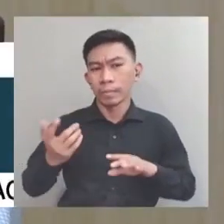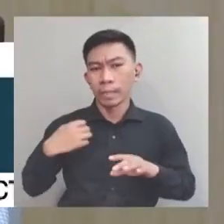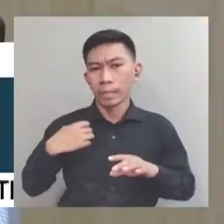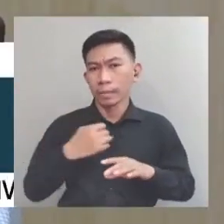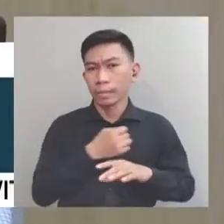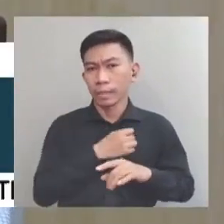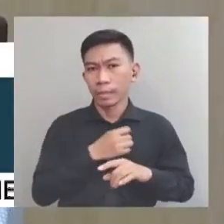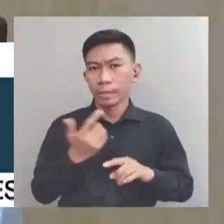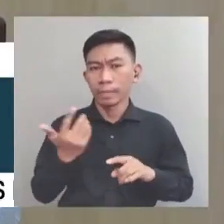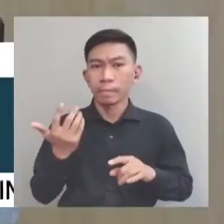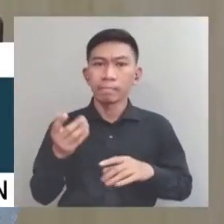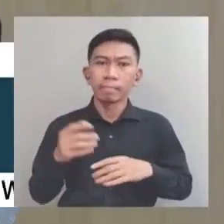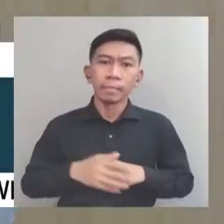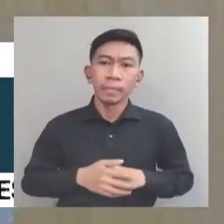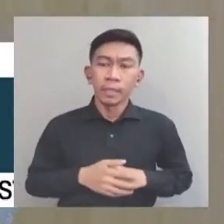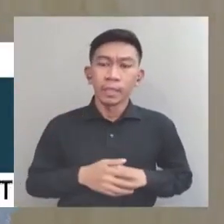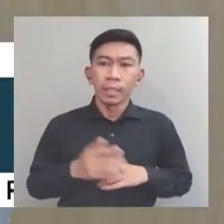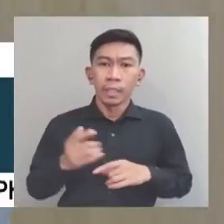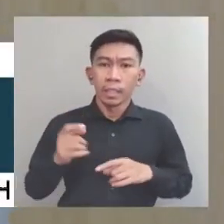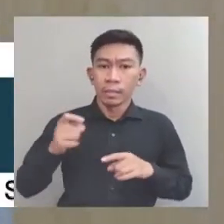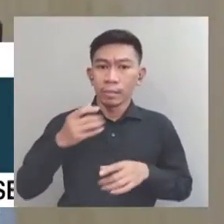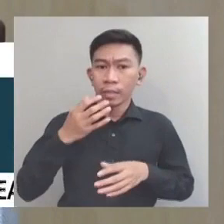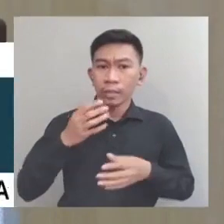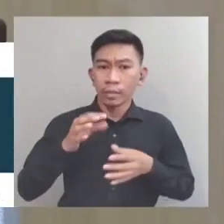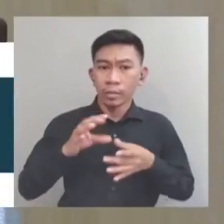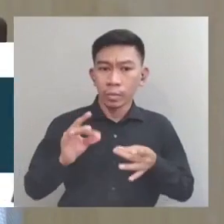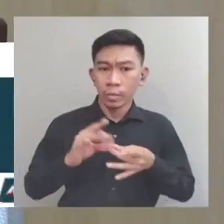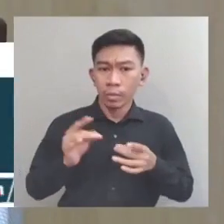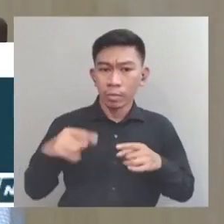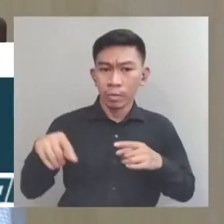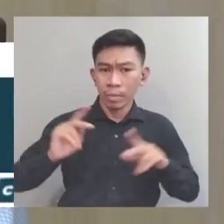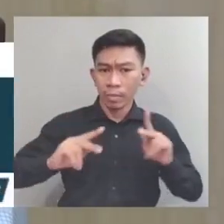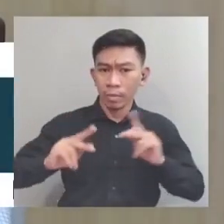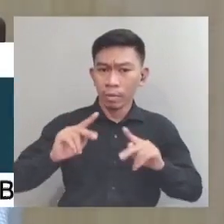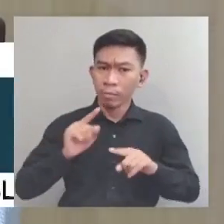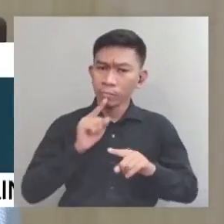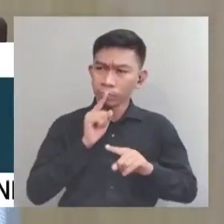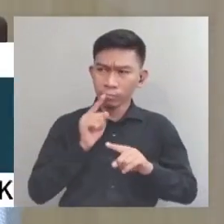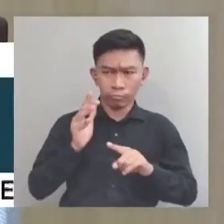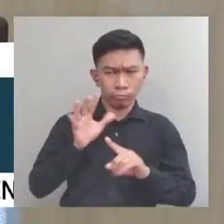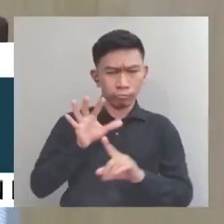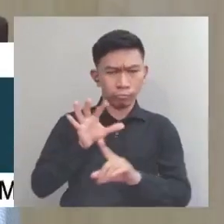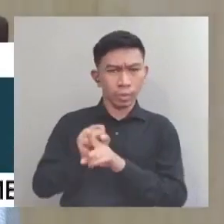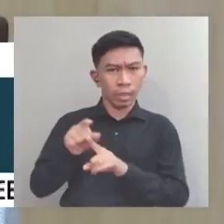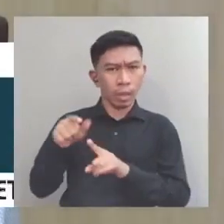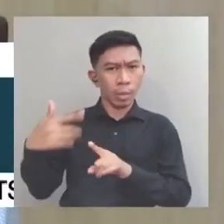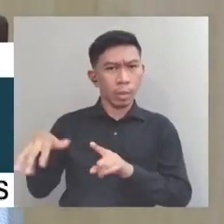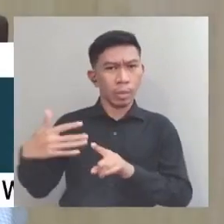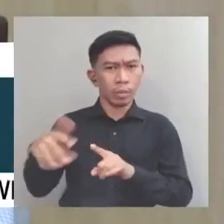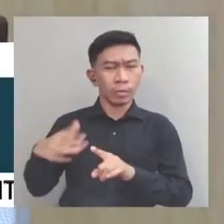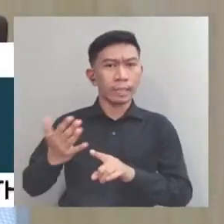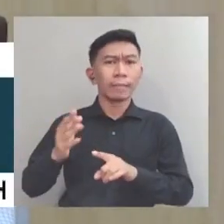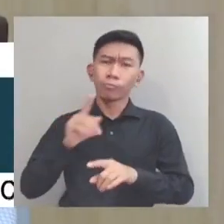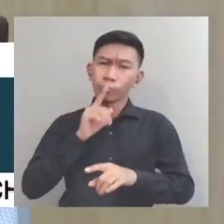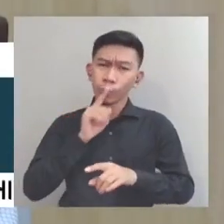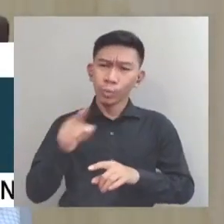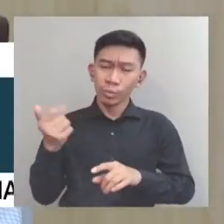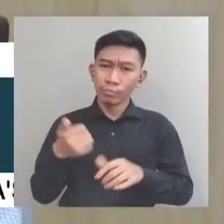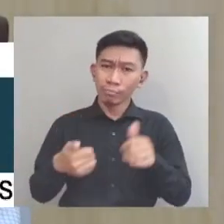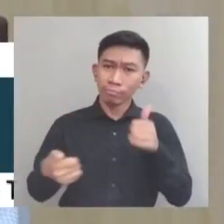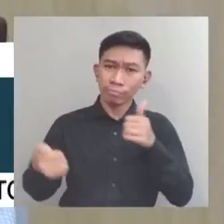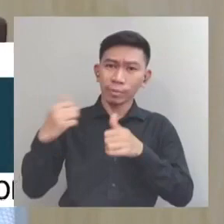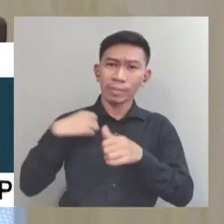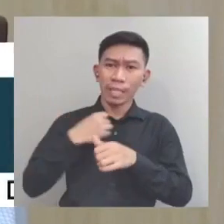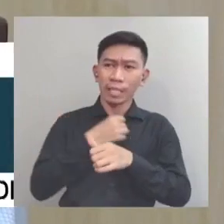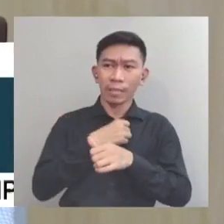public perceives to be an erosion of the prestige of the Senate as an institution principally